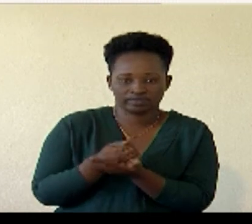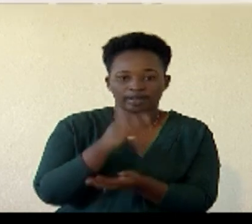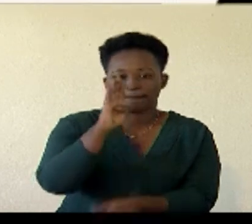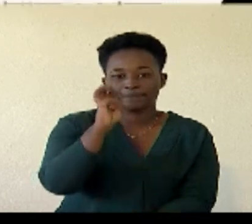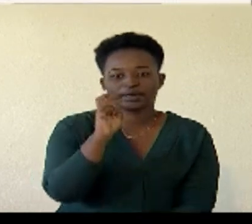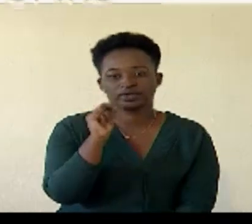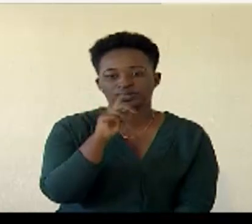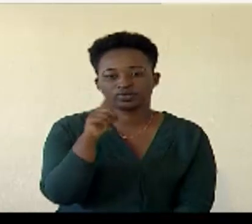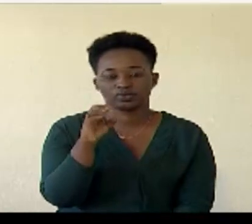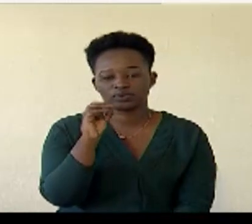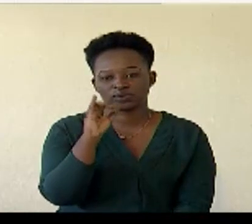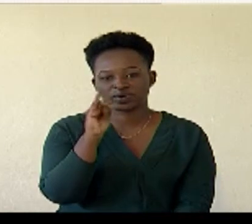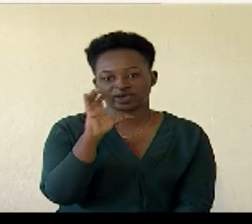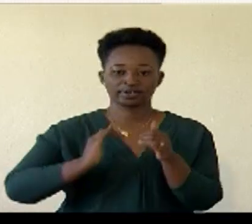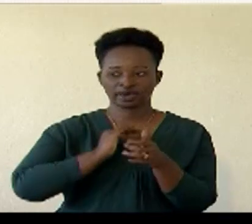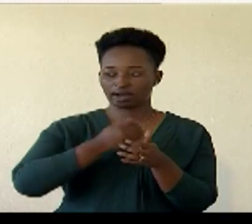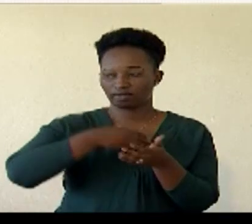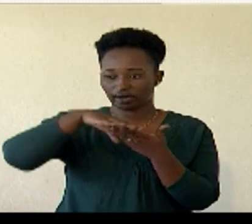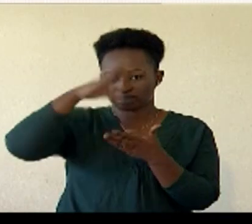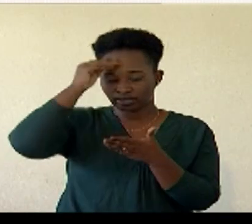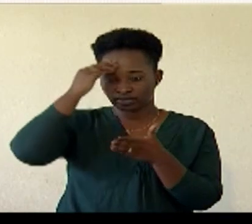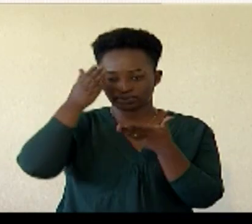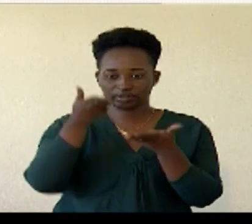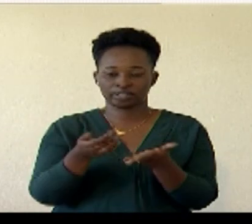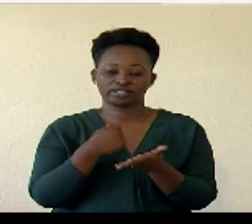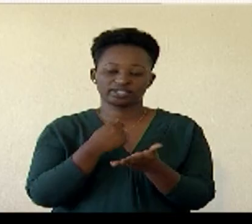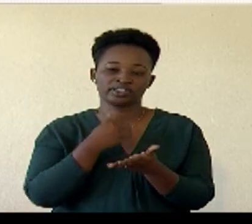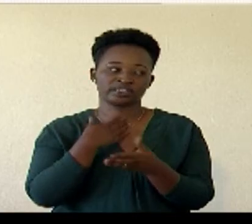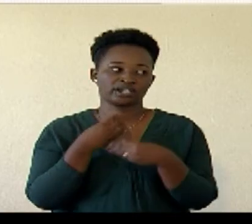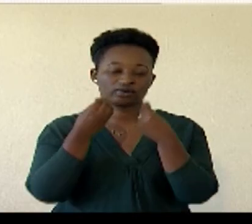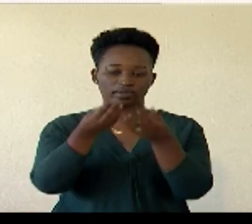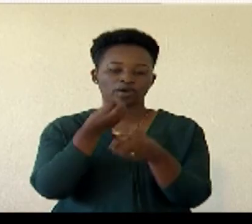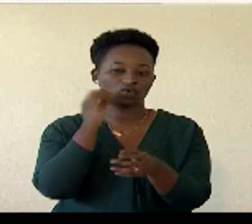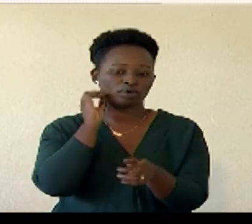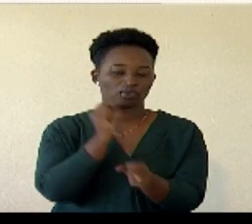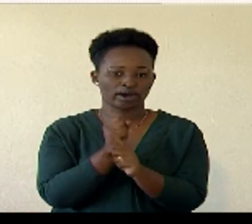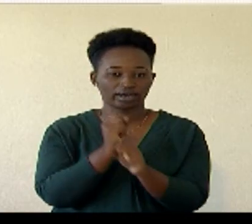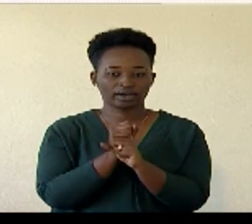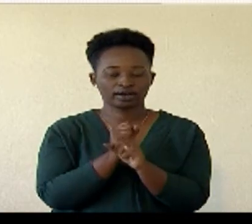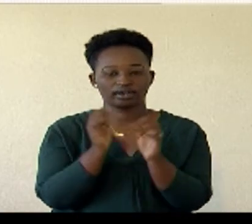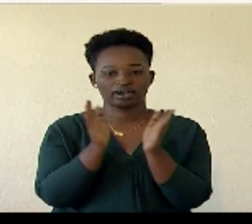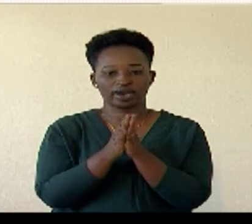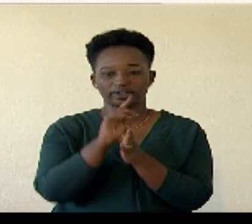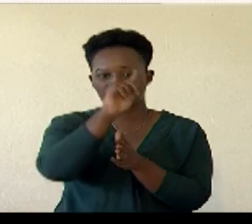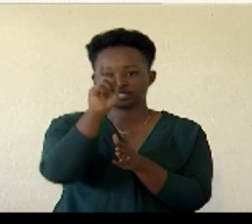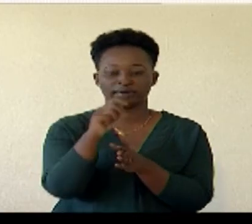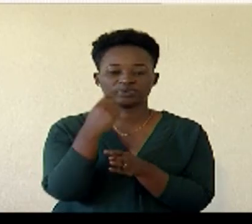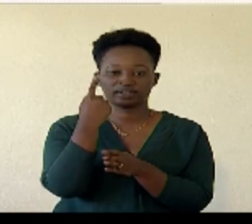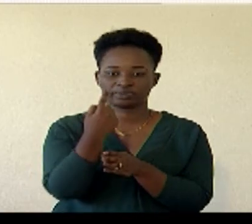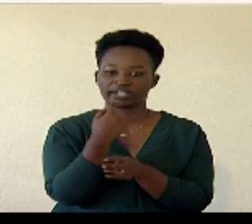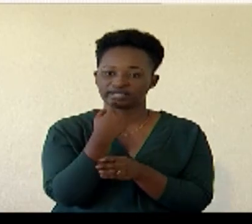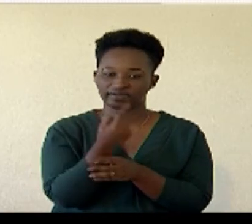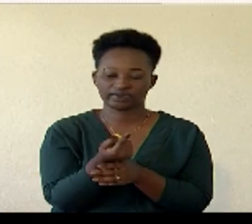acid. So before I leave, I just want to leave some homework, and there is only one question. It is